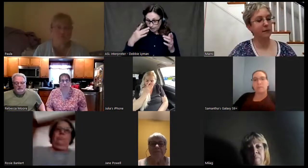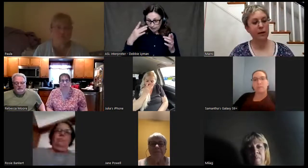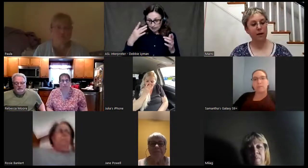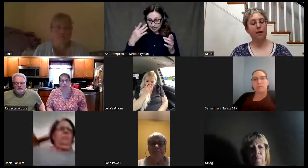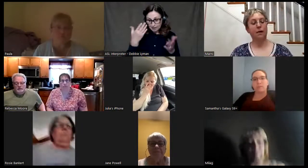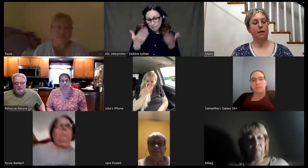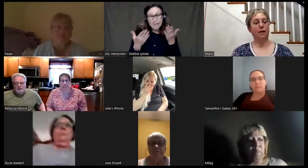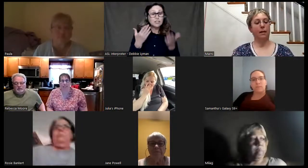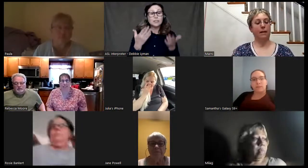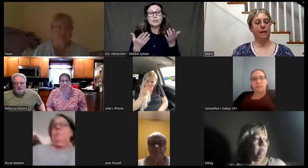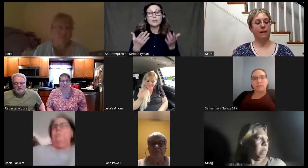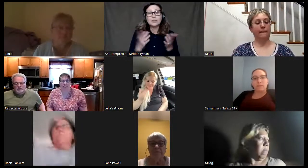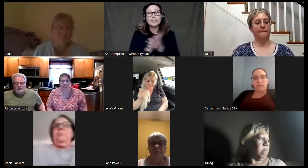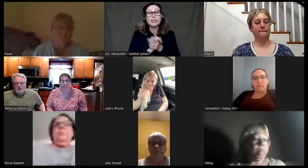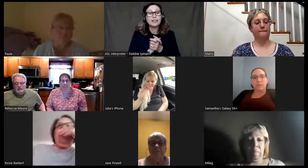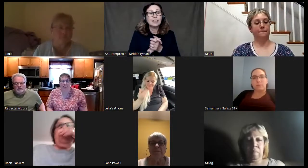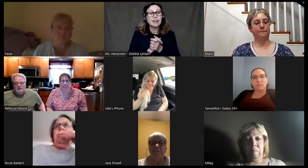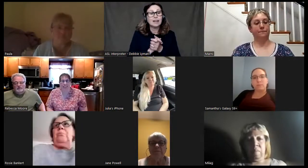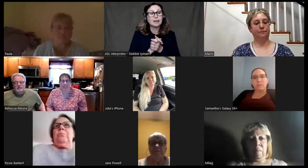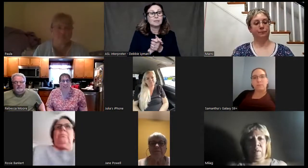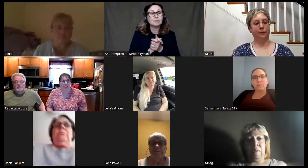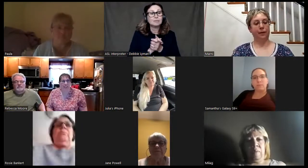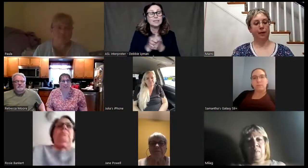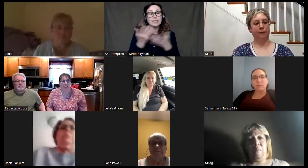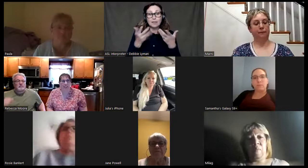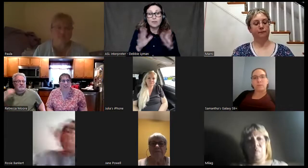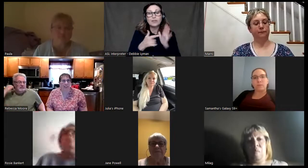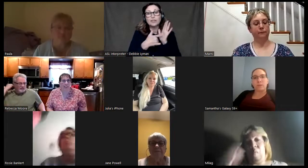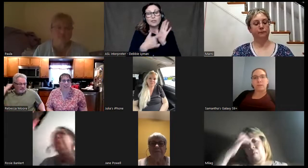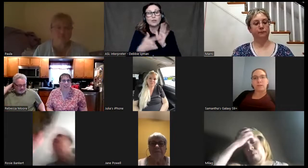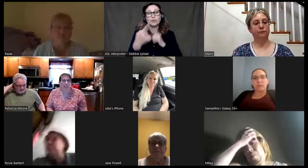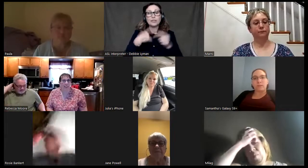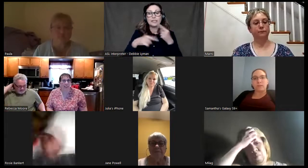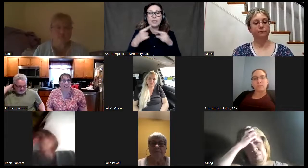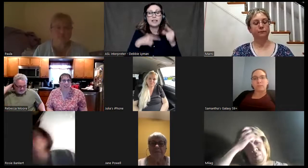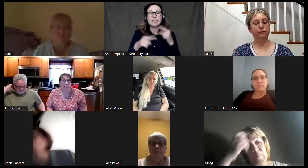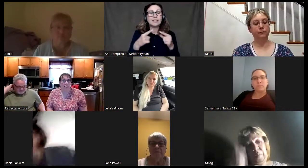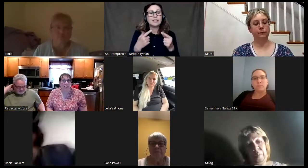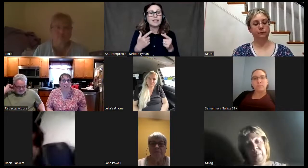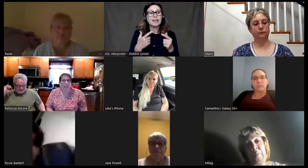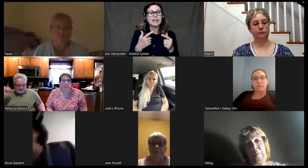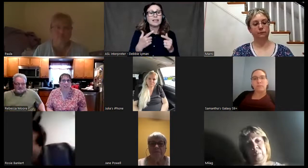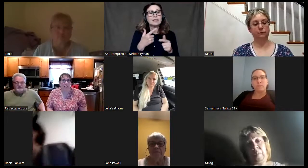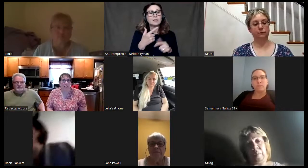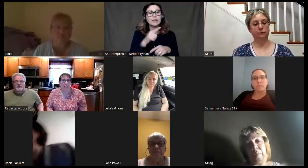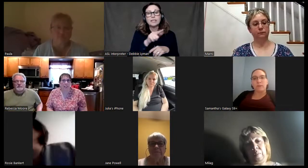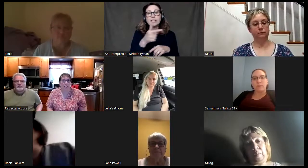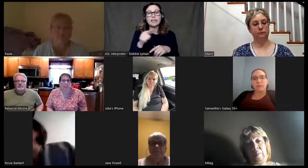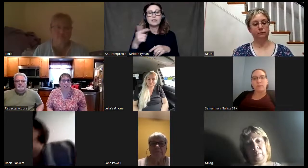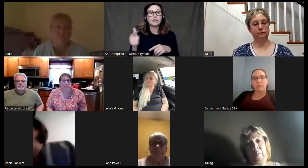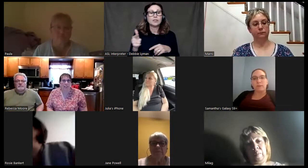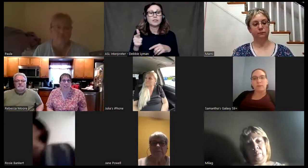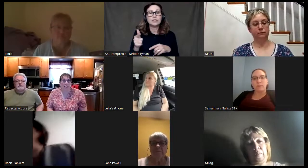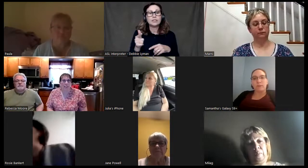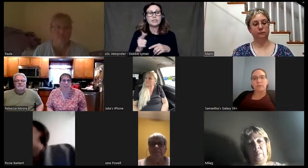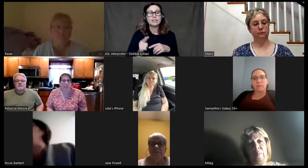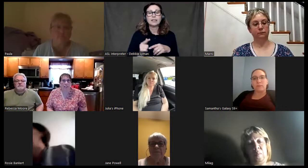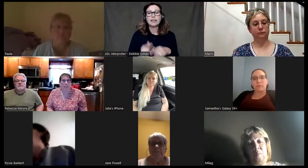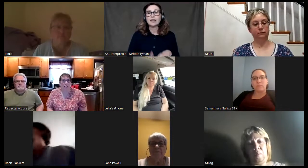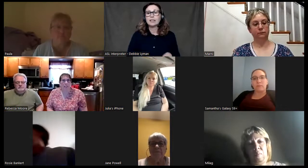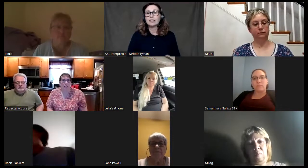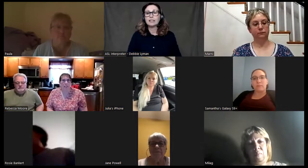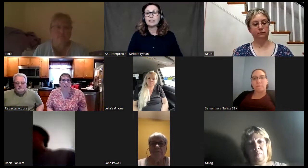So what I may do, since I've already shown you the sign, is we could take